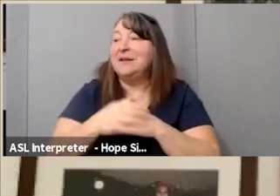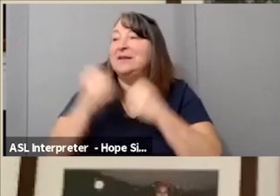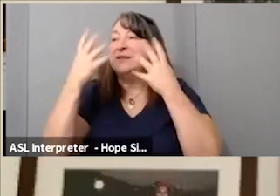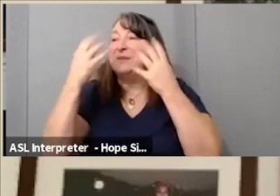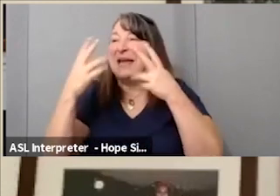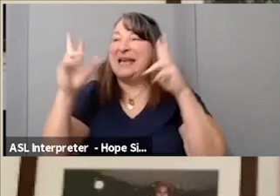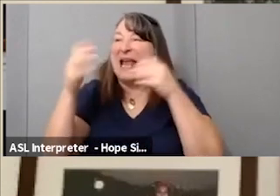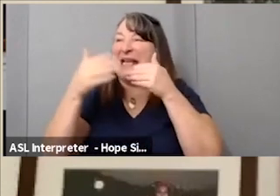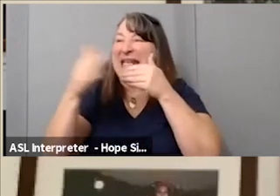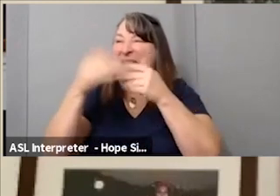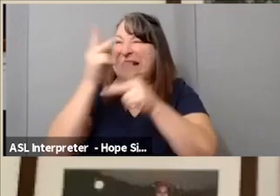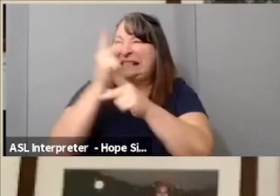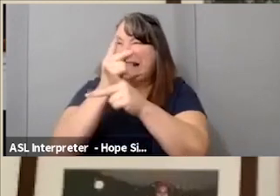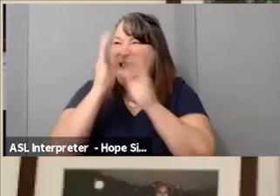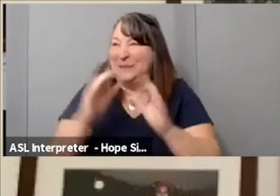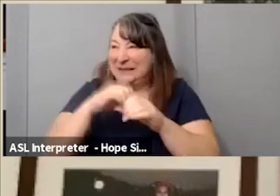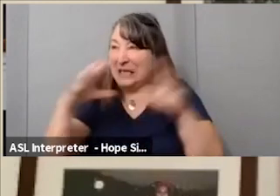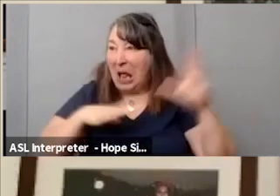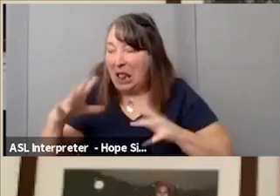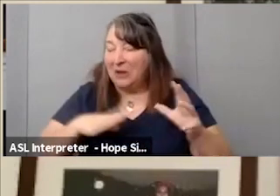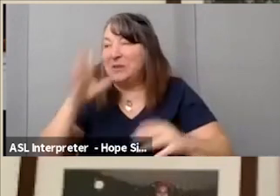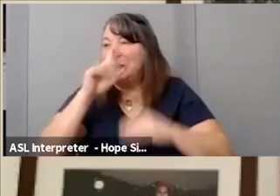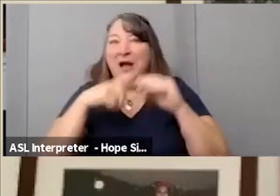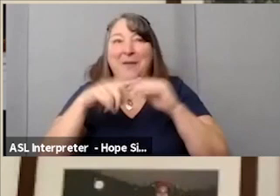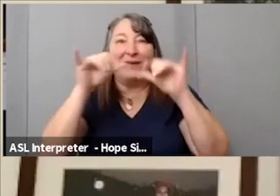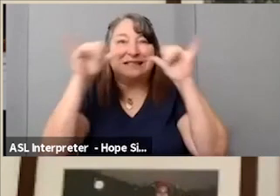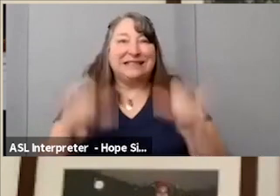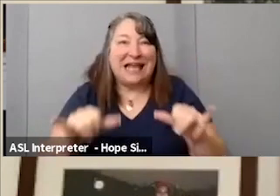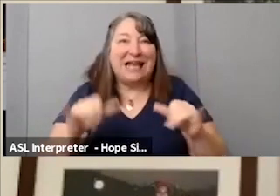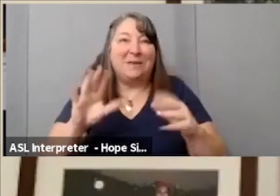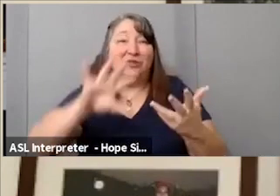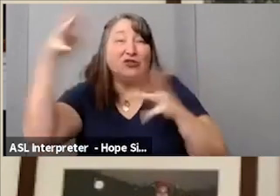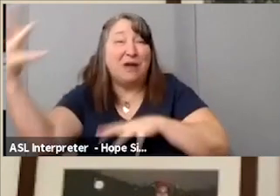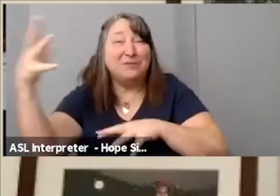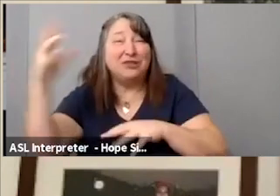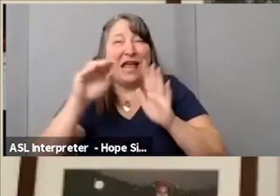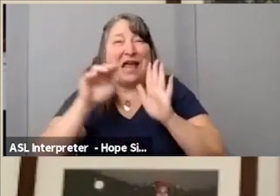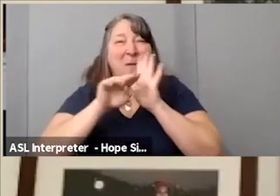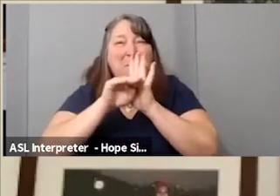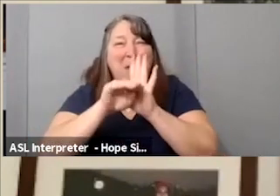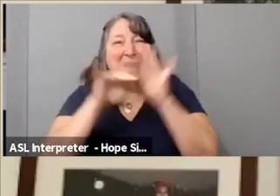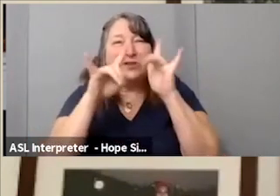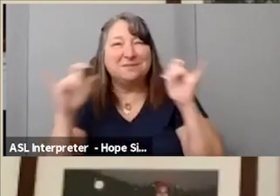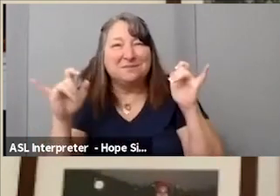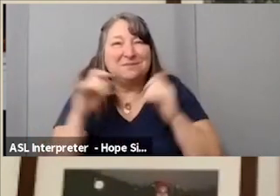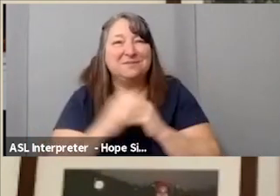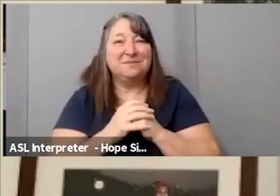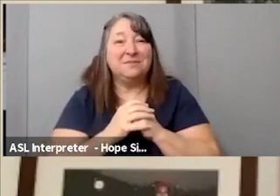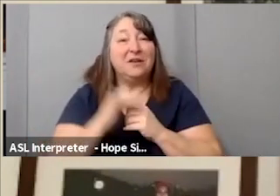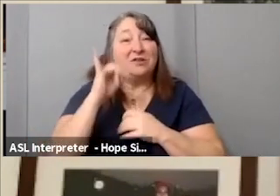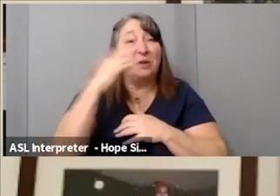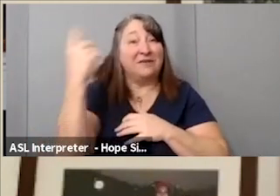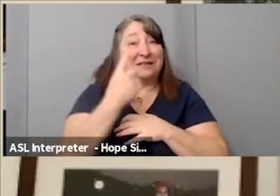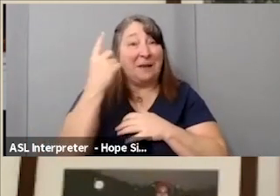in Hollywood, right? We talk about systemic disruption and new models and et cetera. So if somebody has